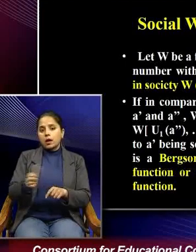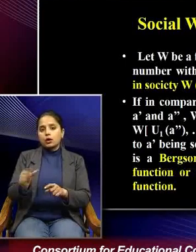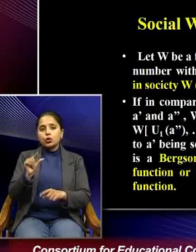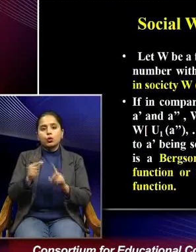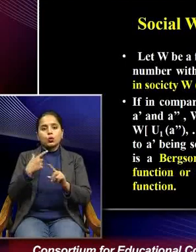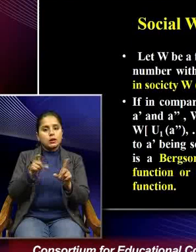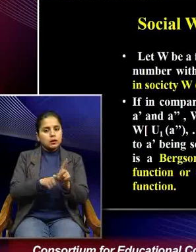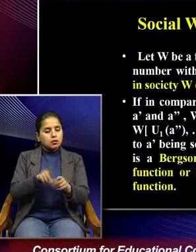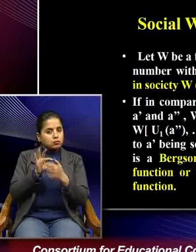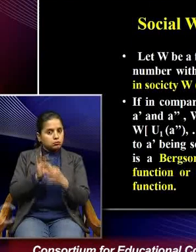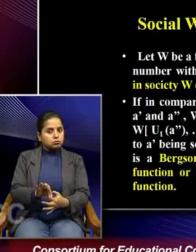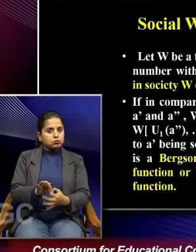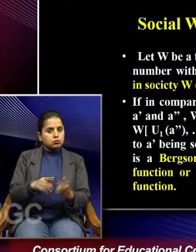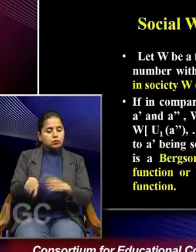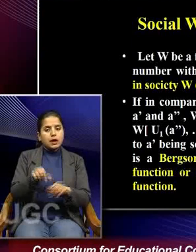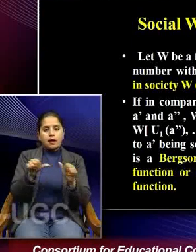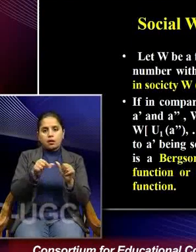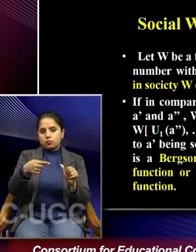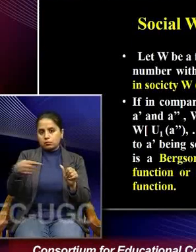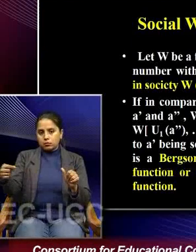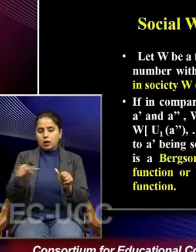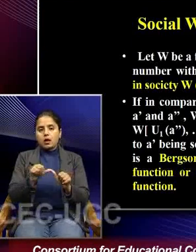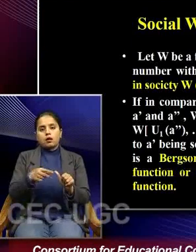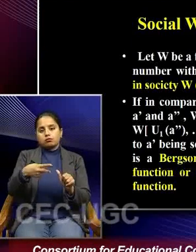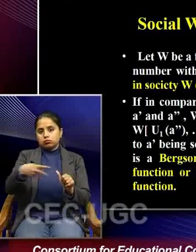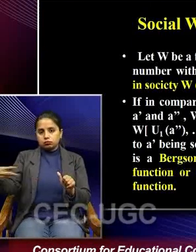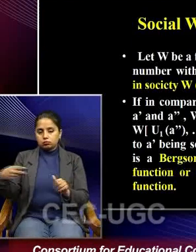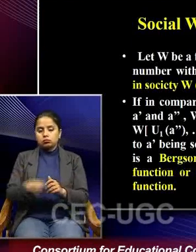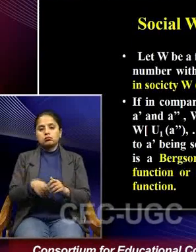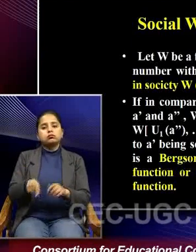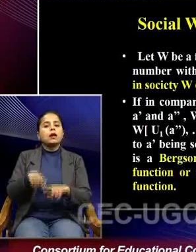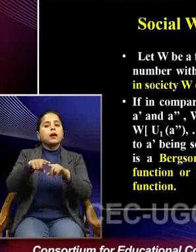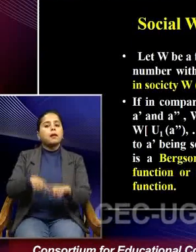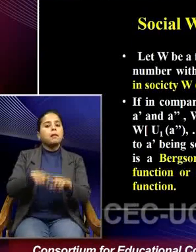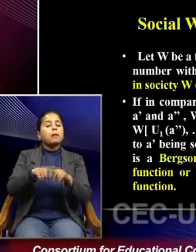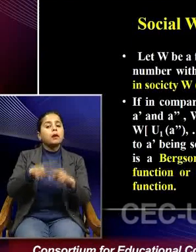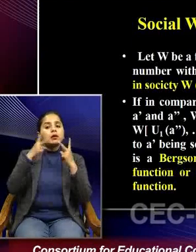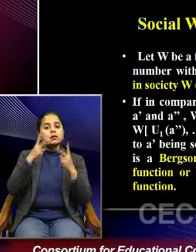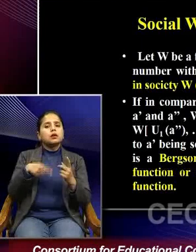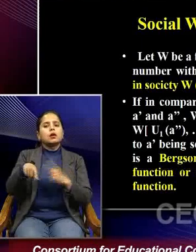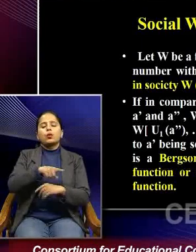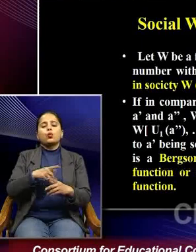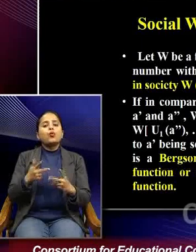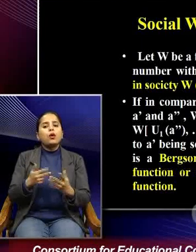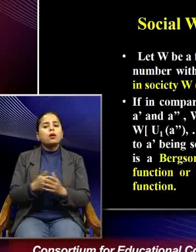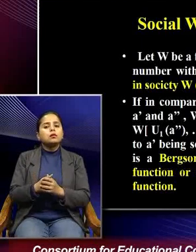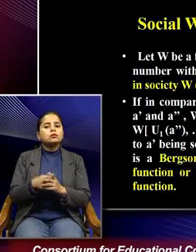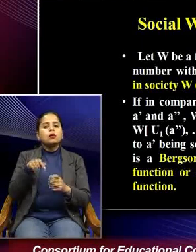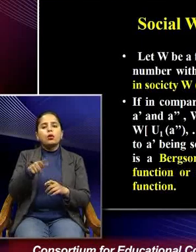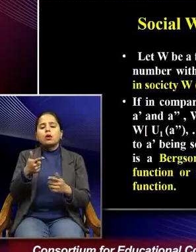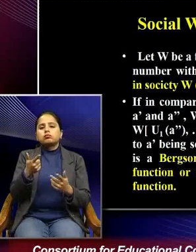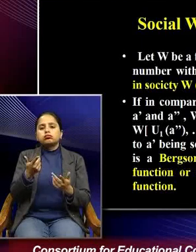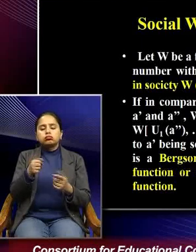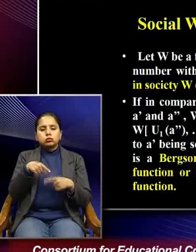utilities associated with this A dash and A double dash depends upon what preferences